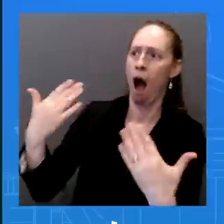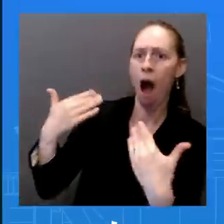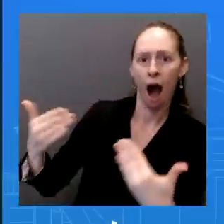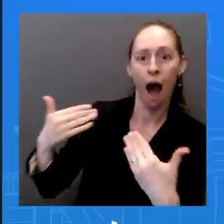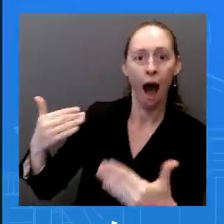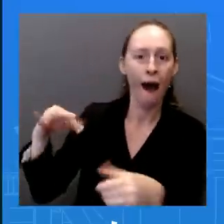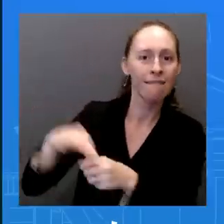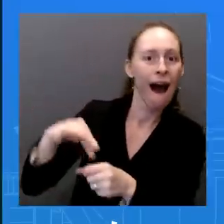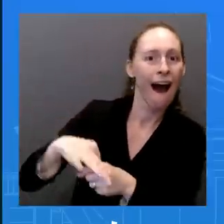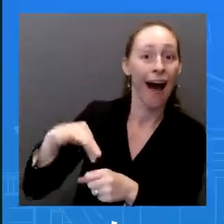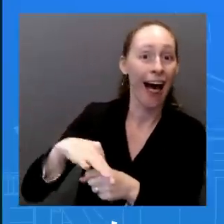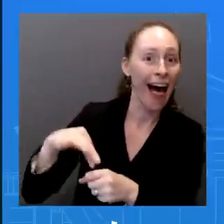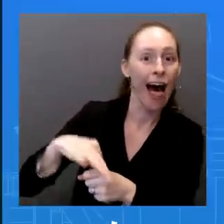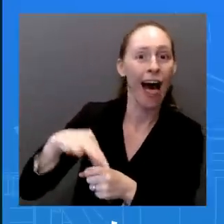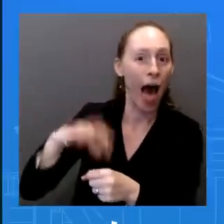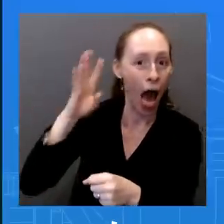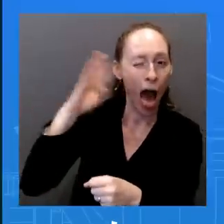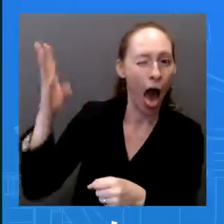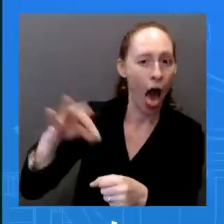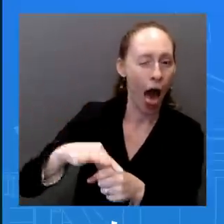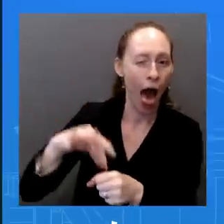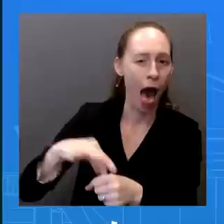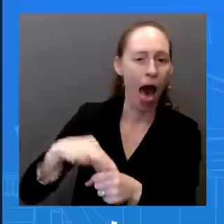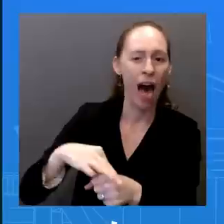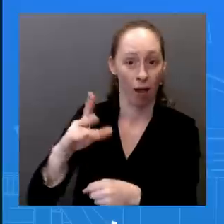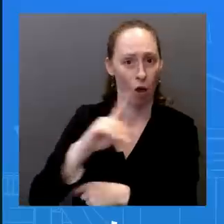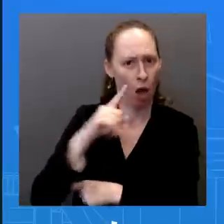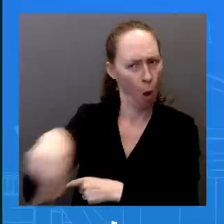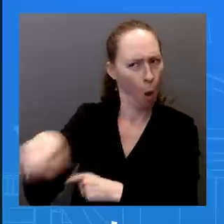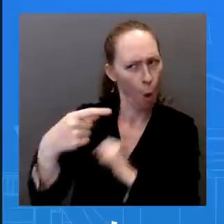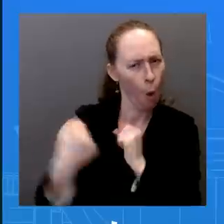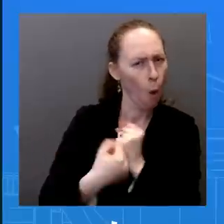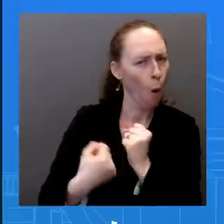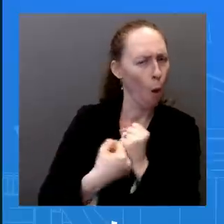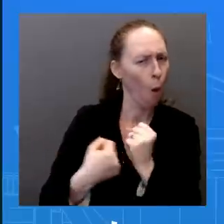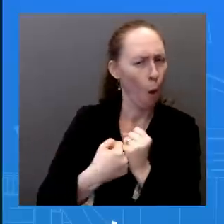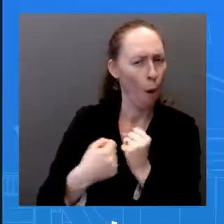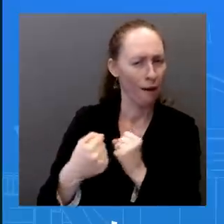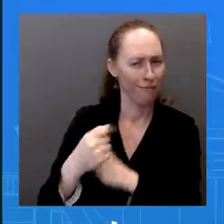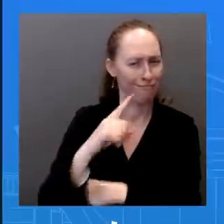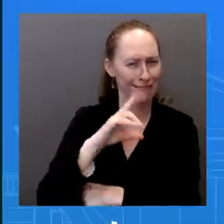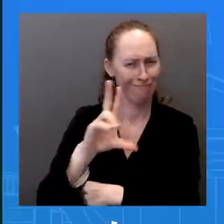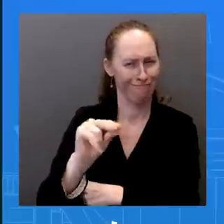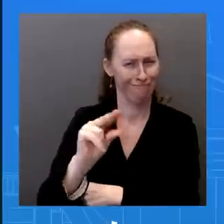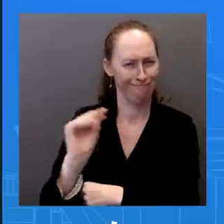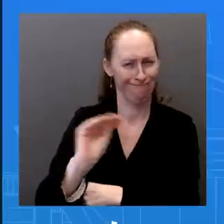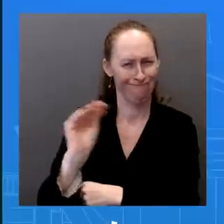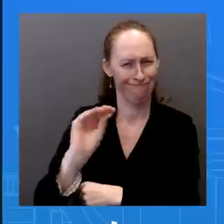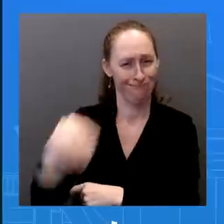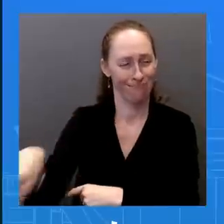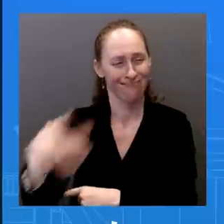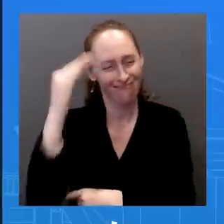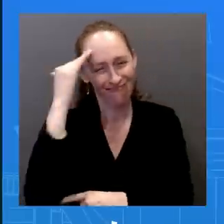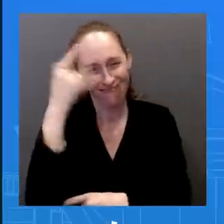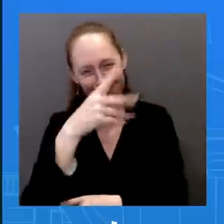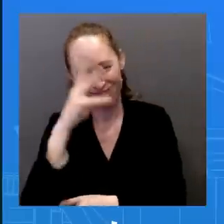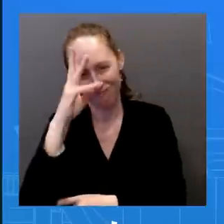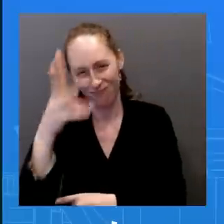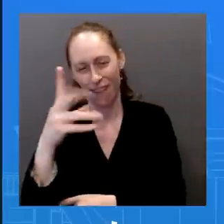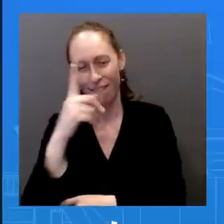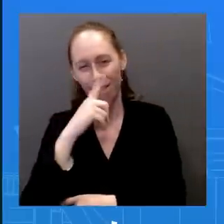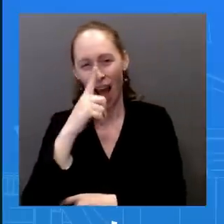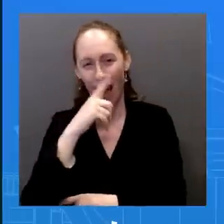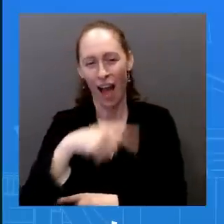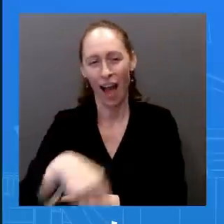continue to see day by day the Ukrainians applying pressure against Russian positions, both in the Northeast and in the South. We expect